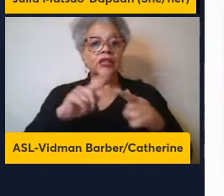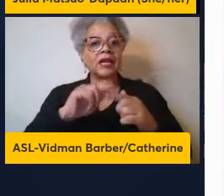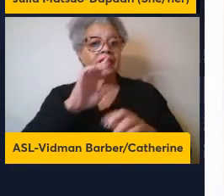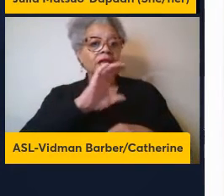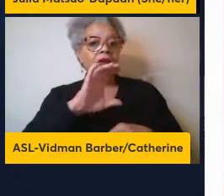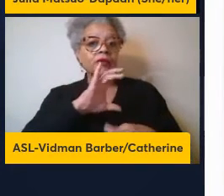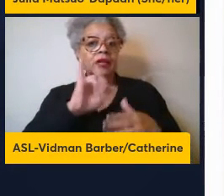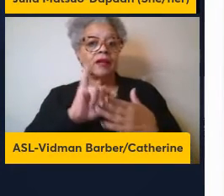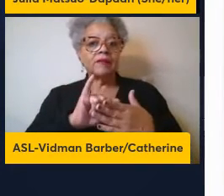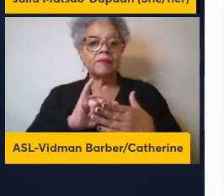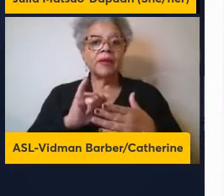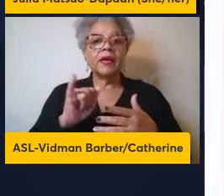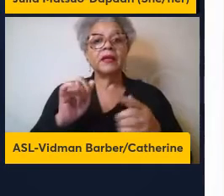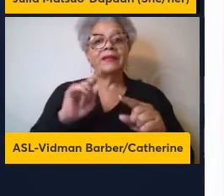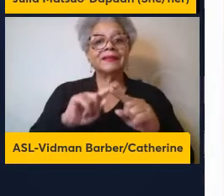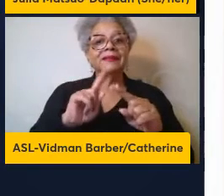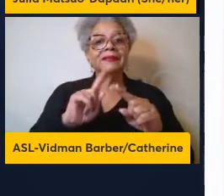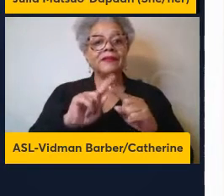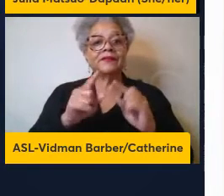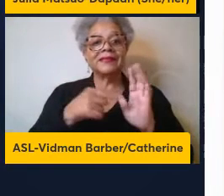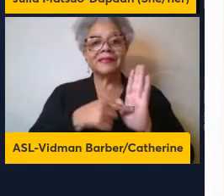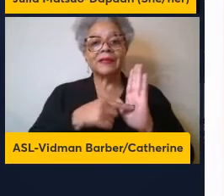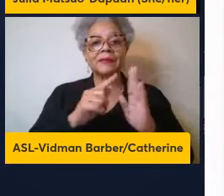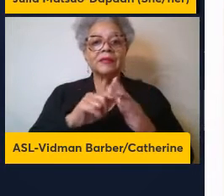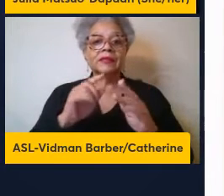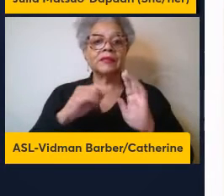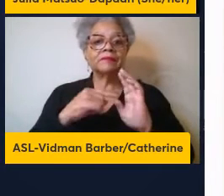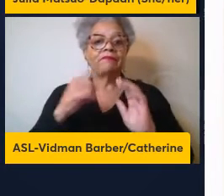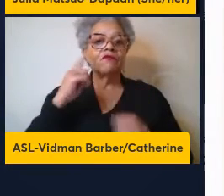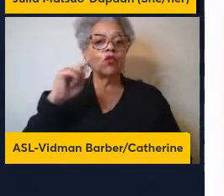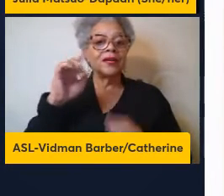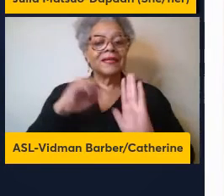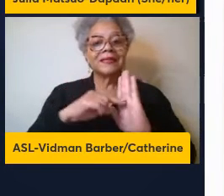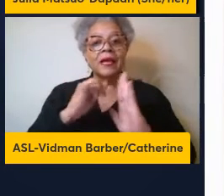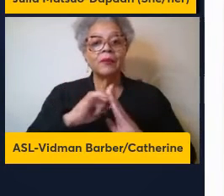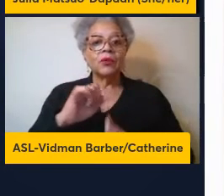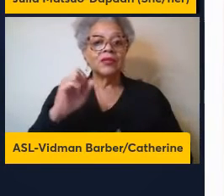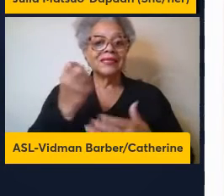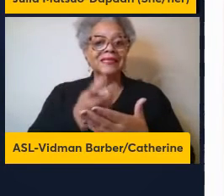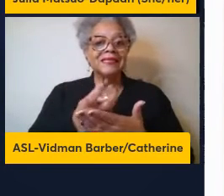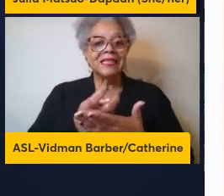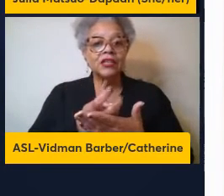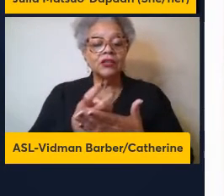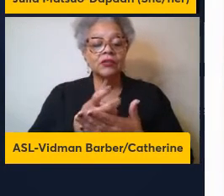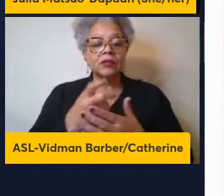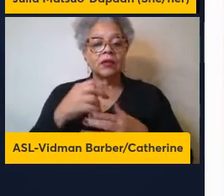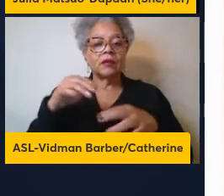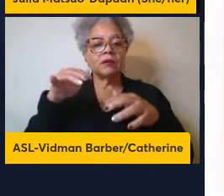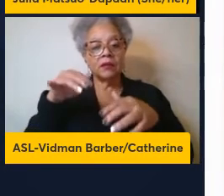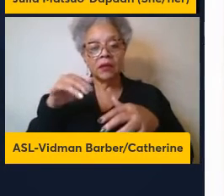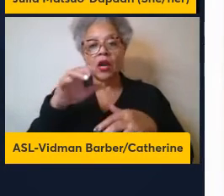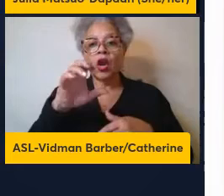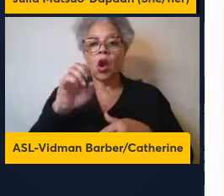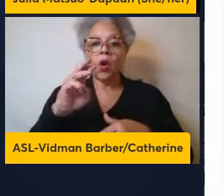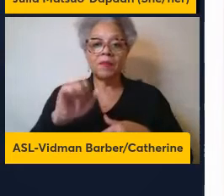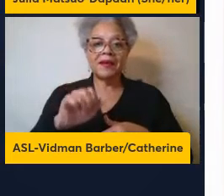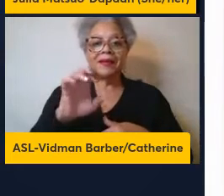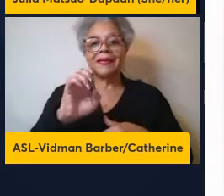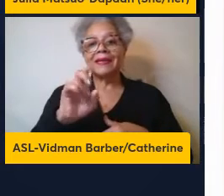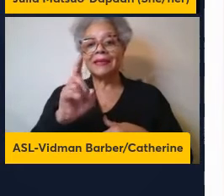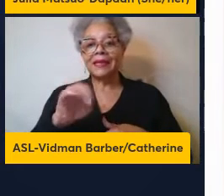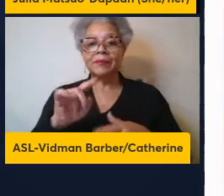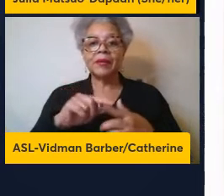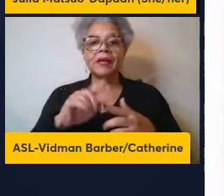such as seizures and coma, as well as edema, which is swelling of the brain, and sequestration of the infected cells